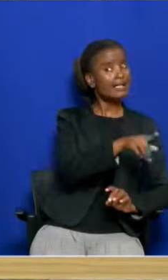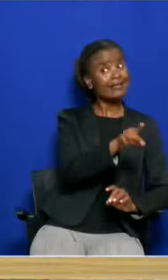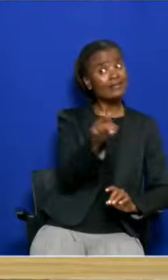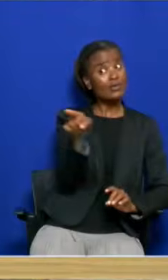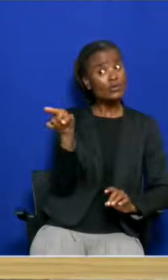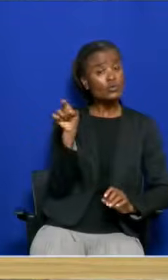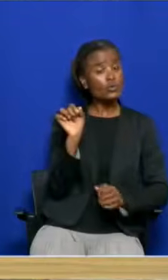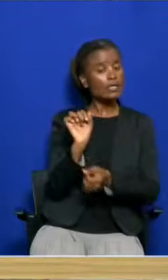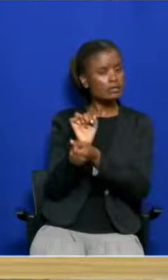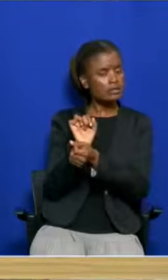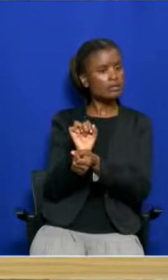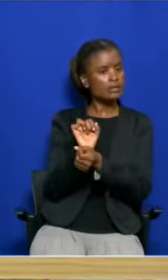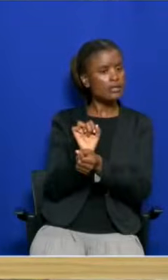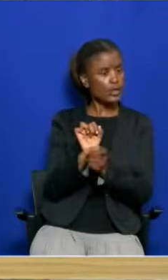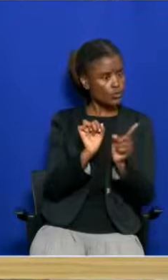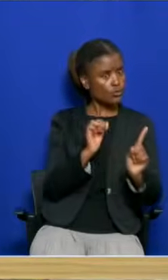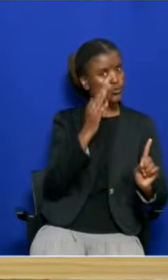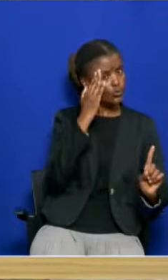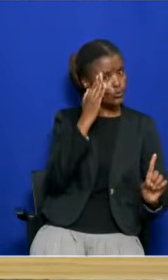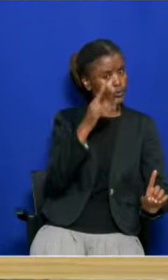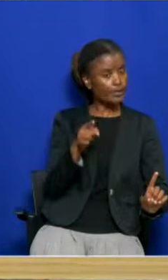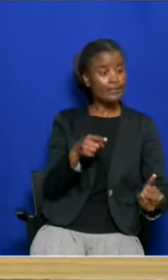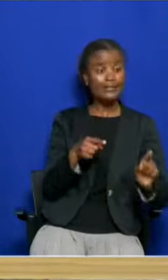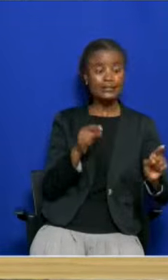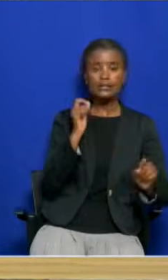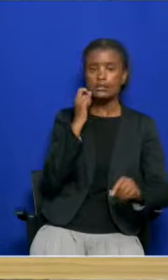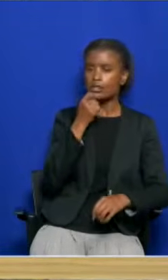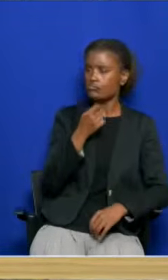said, I don't know, let me check.